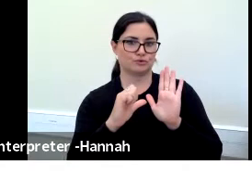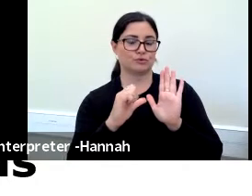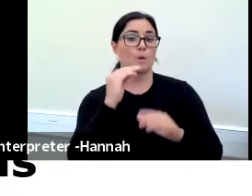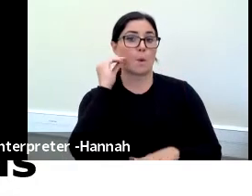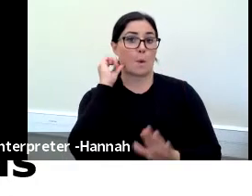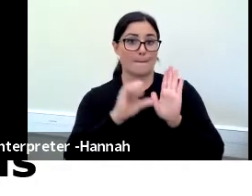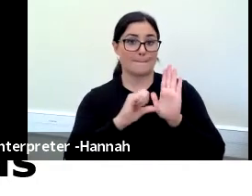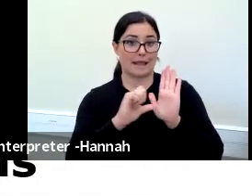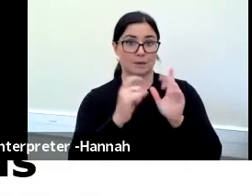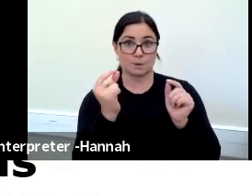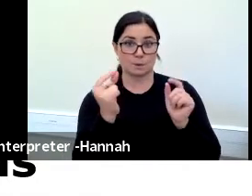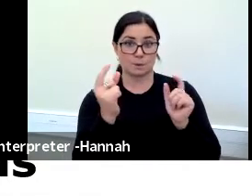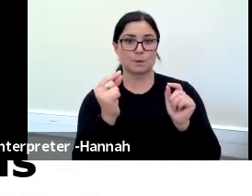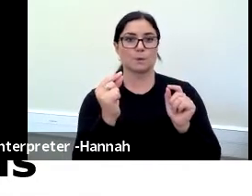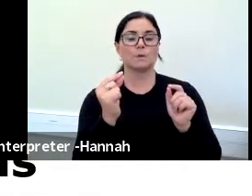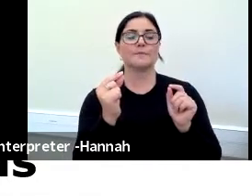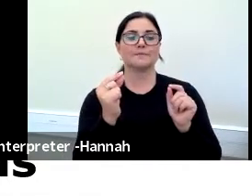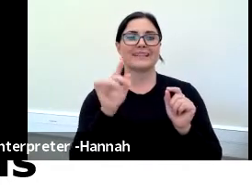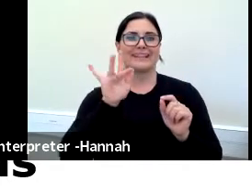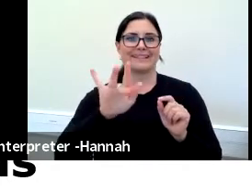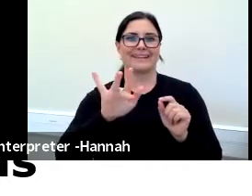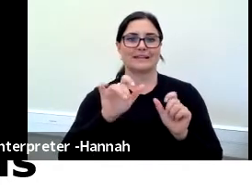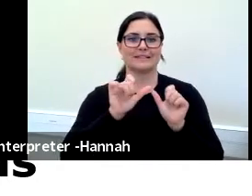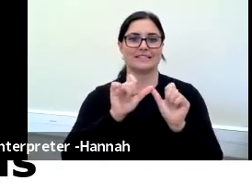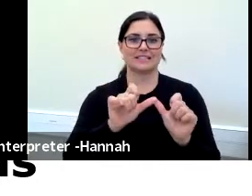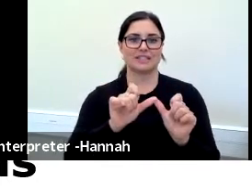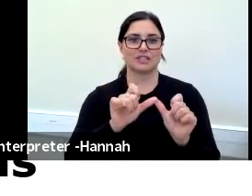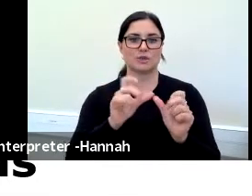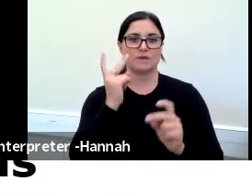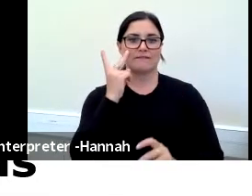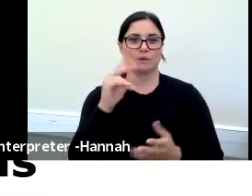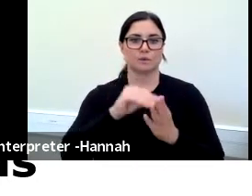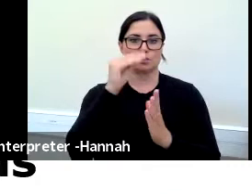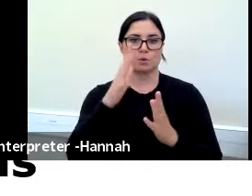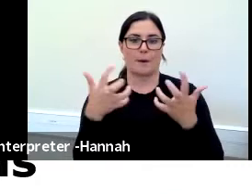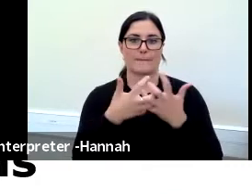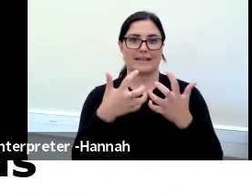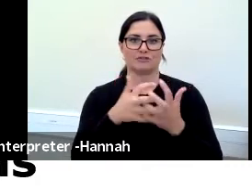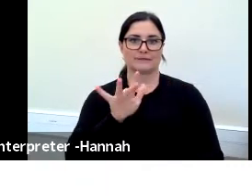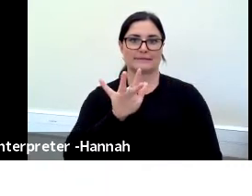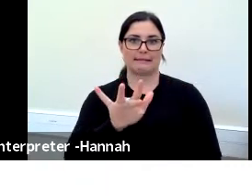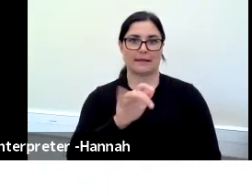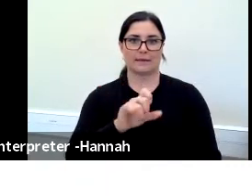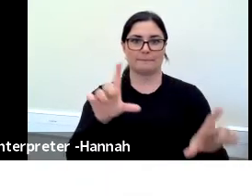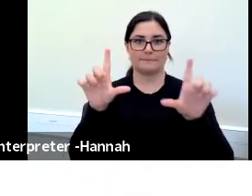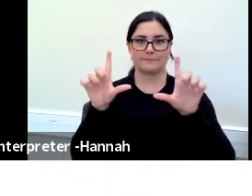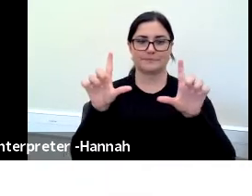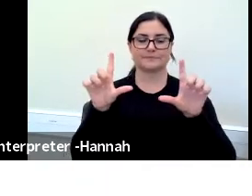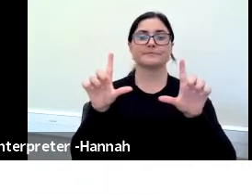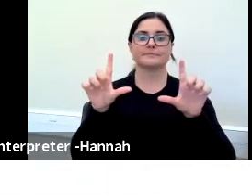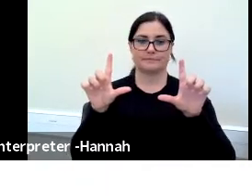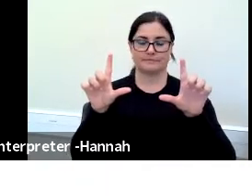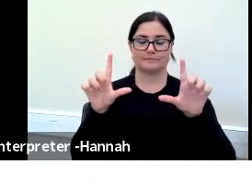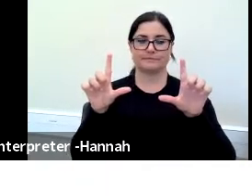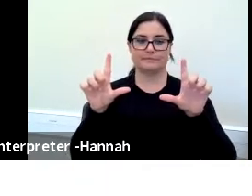this home page, you're going to click on continue to view student accommodations. Next slide. Once you get to